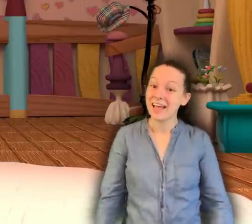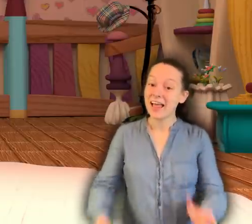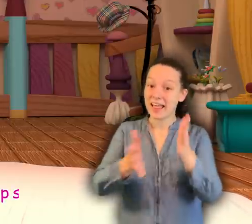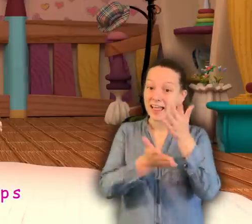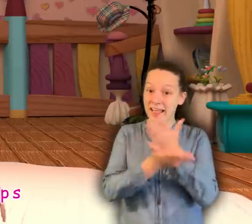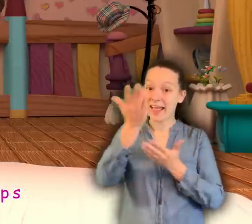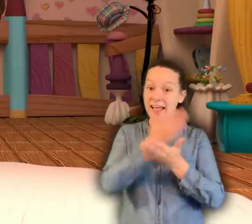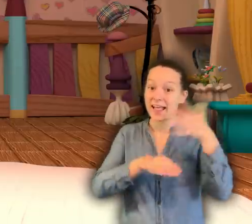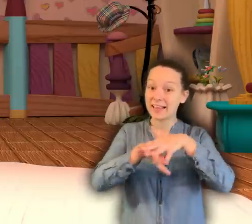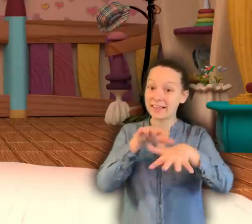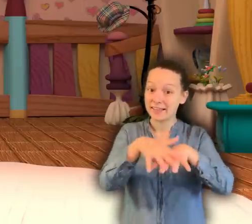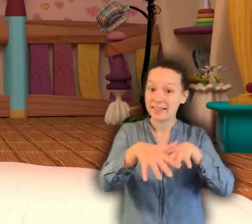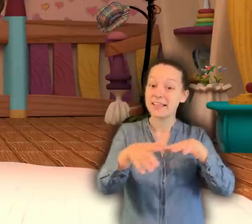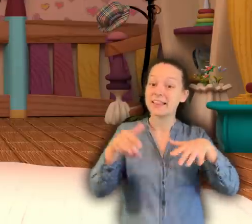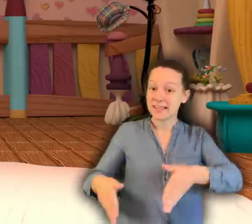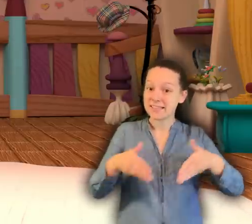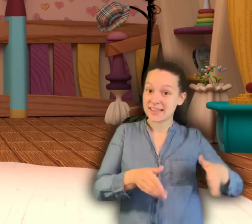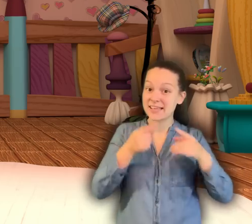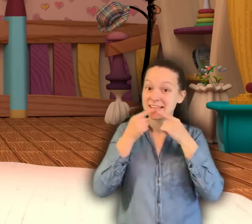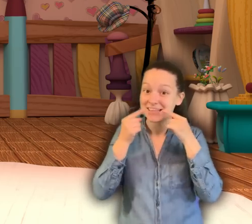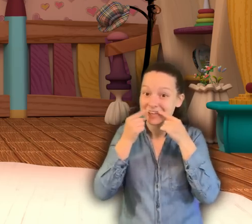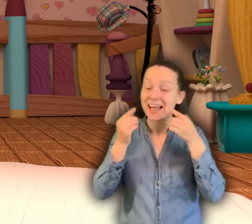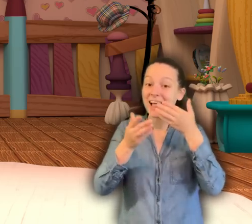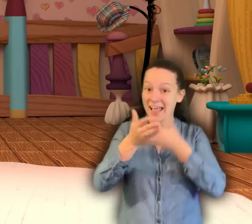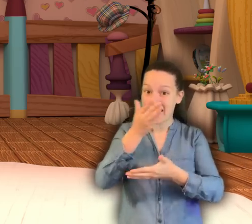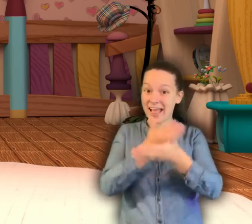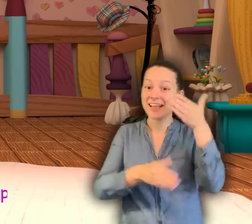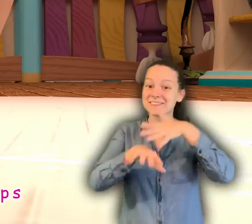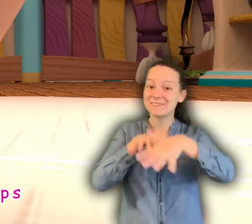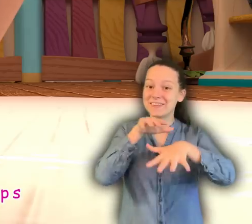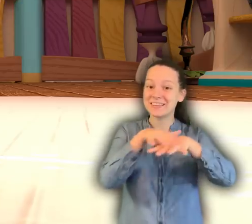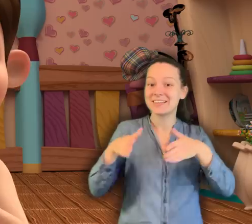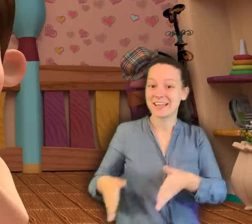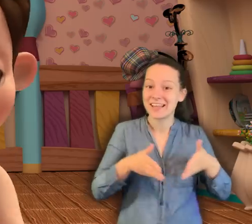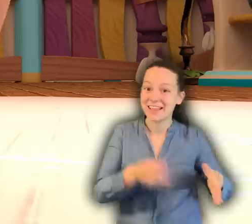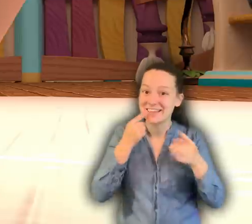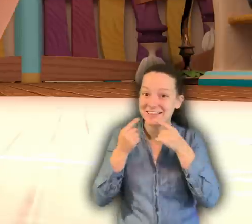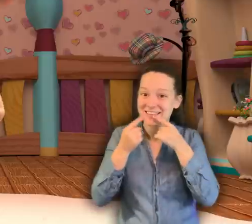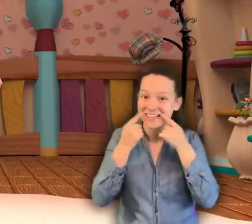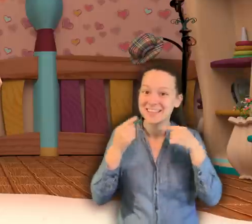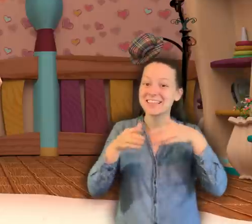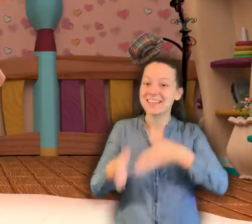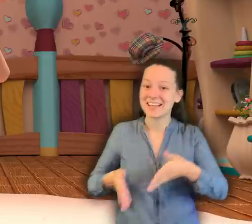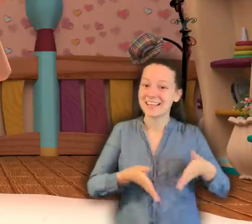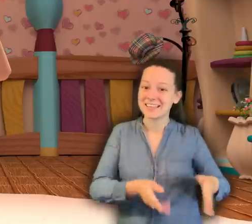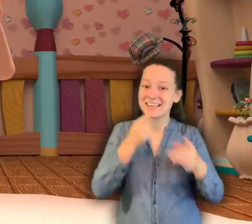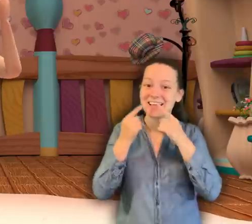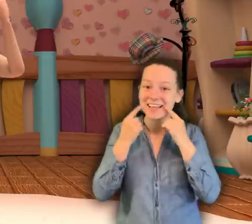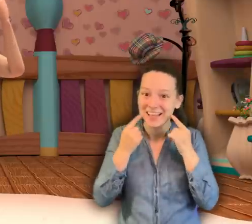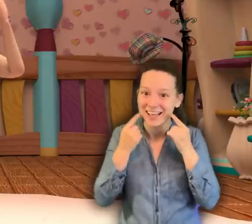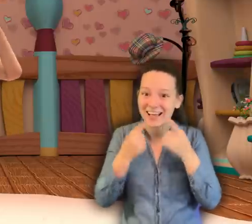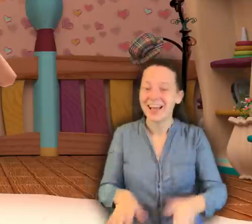and fingers legs and lips legs and lips hands and fingers legs and lips legs and lips